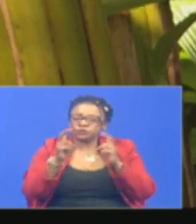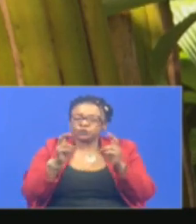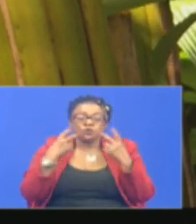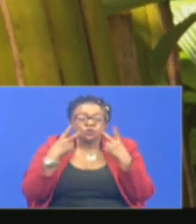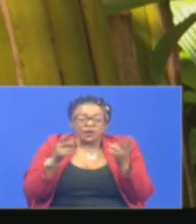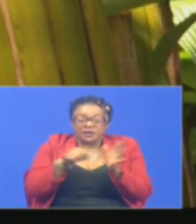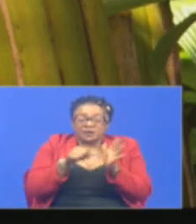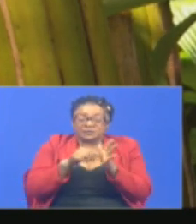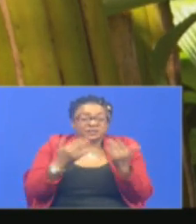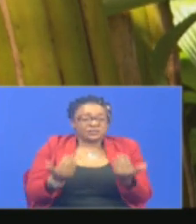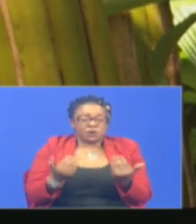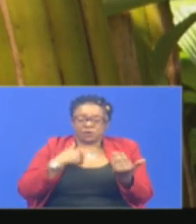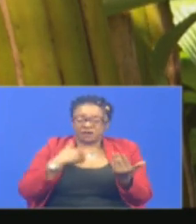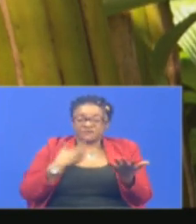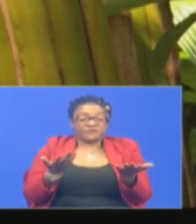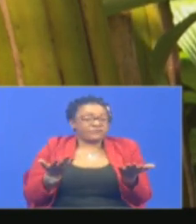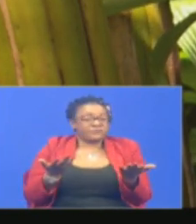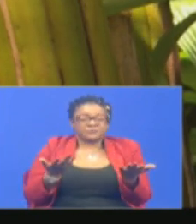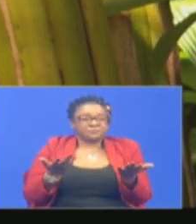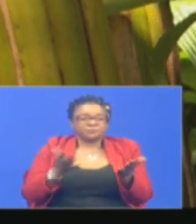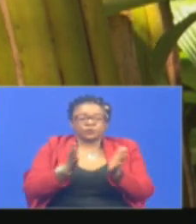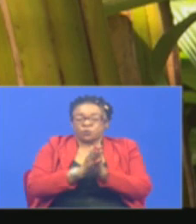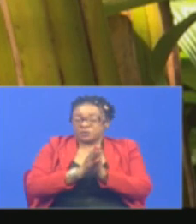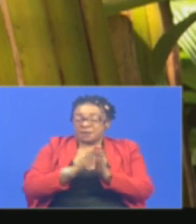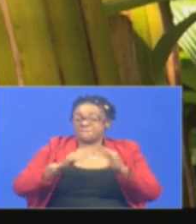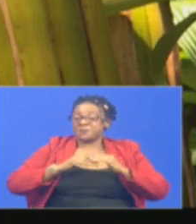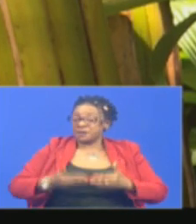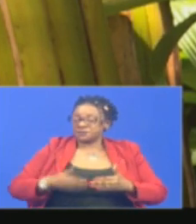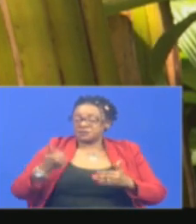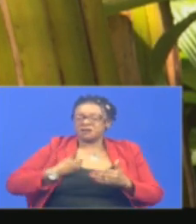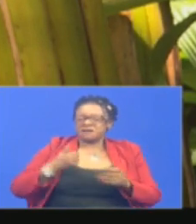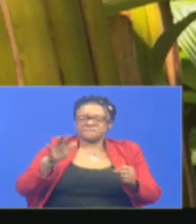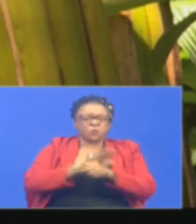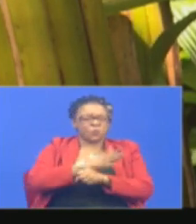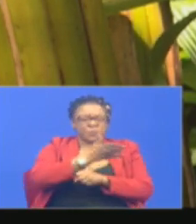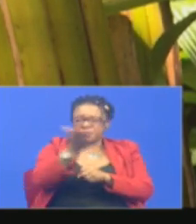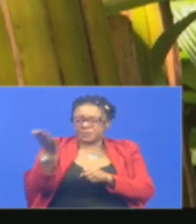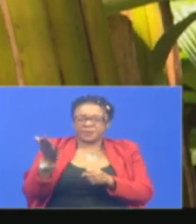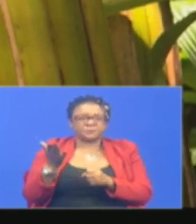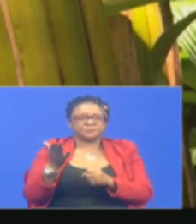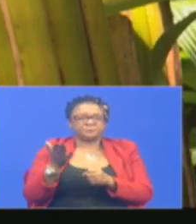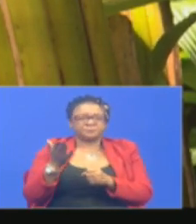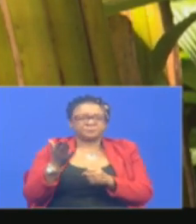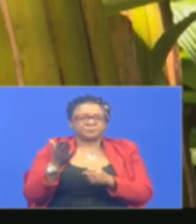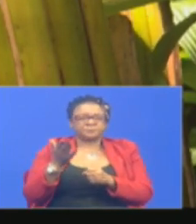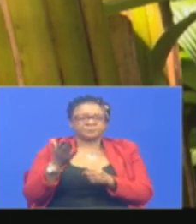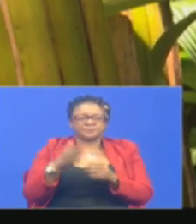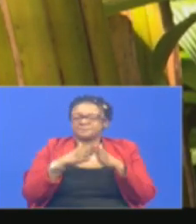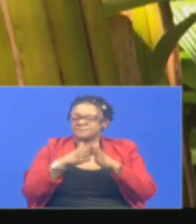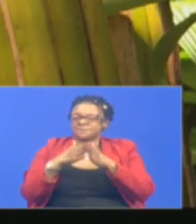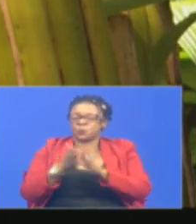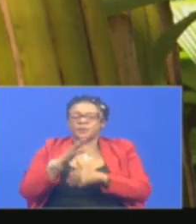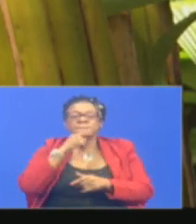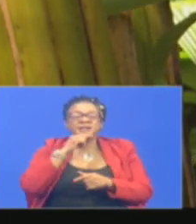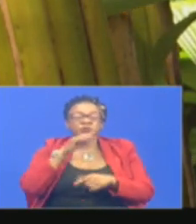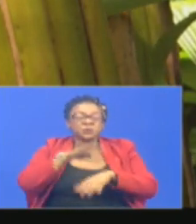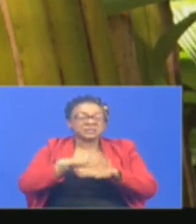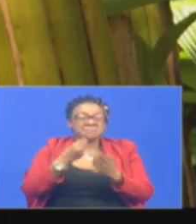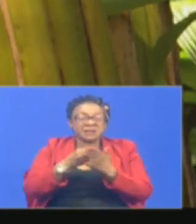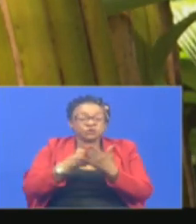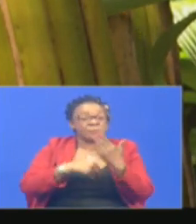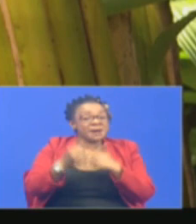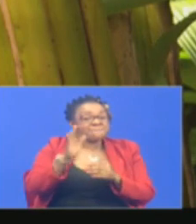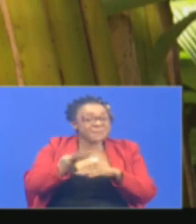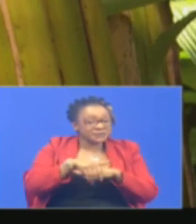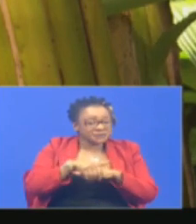right now that we're having with the teen pregnancies, girls sleeping with men to get money to buy pads. That's a